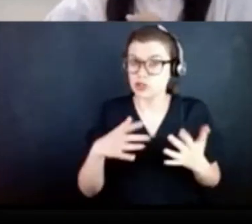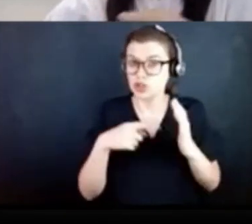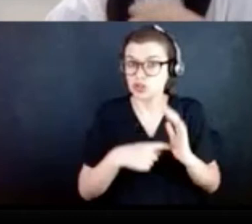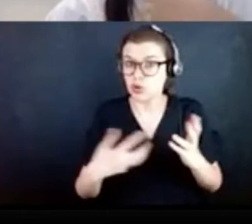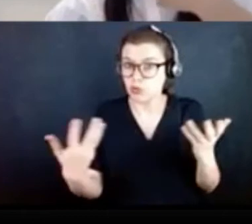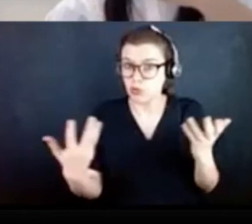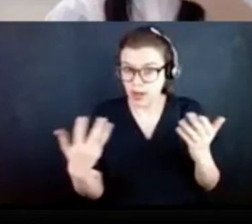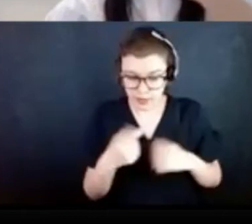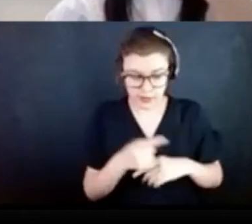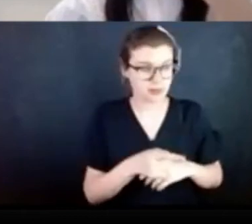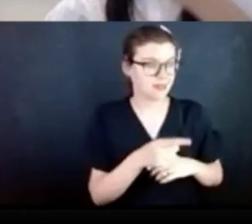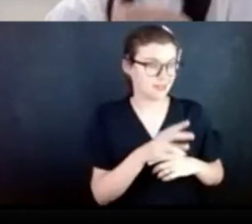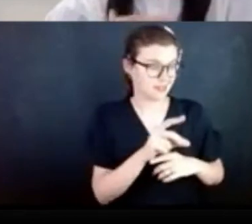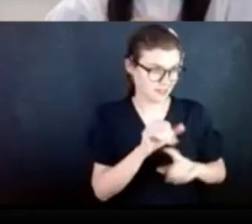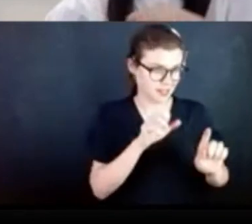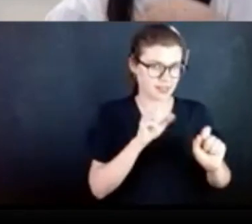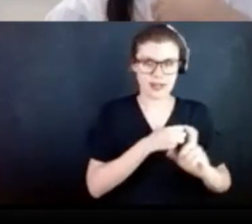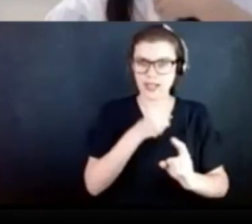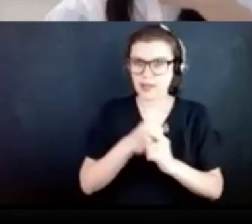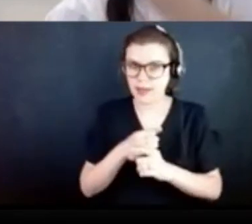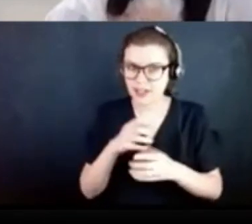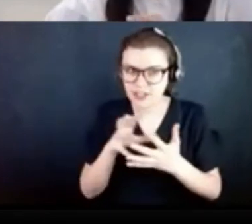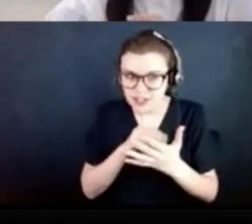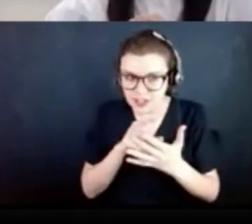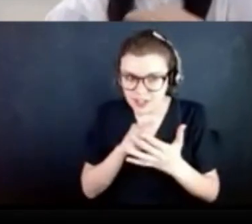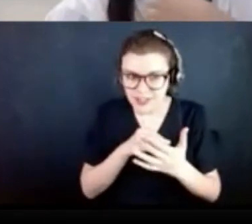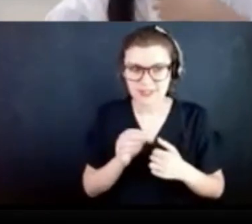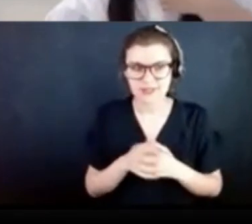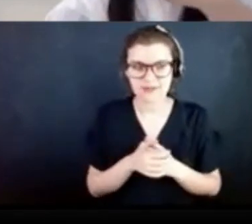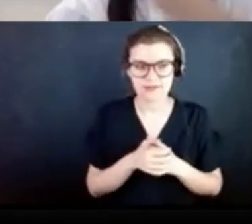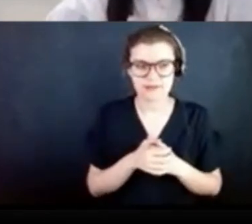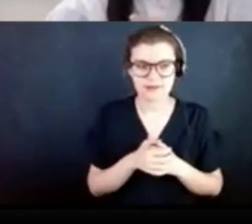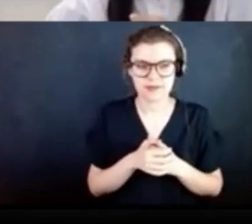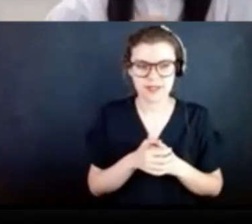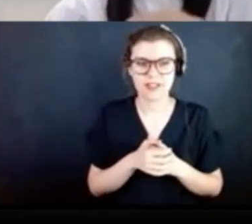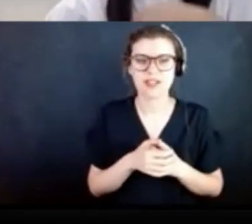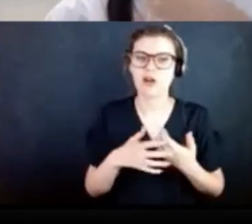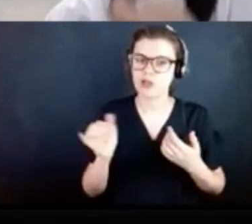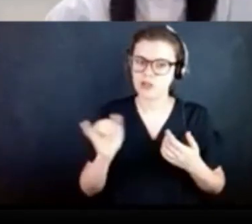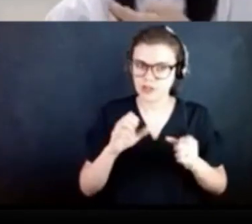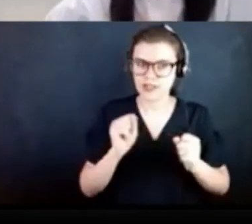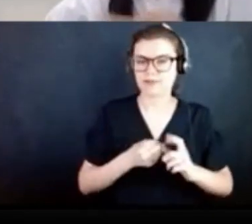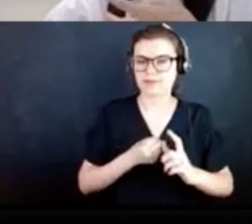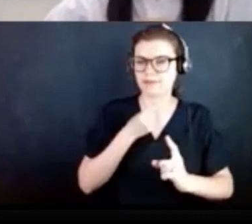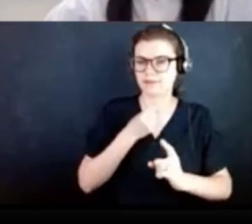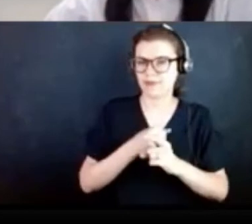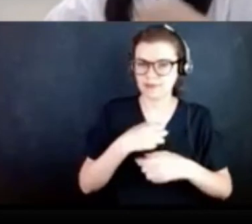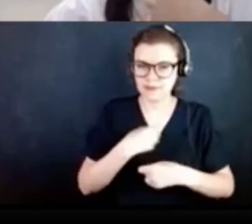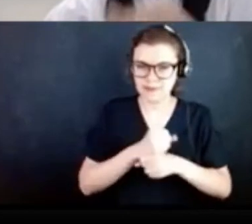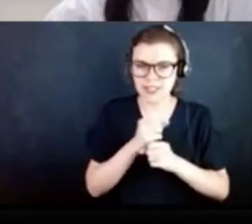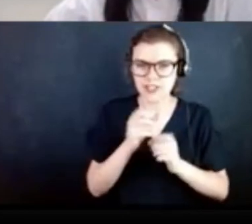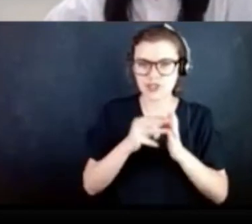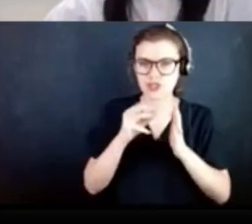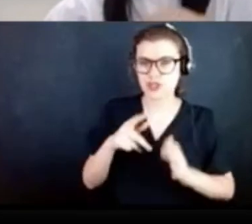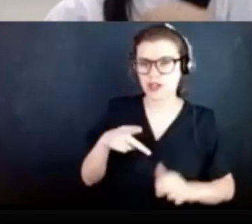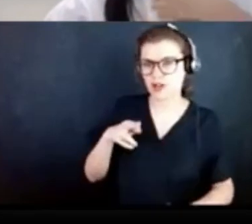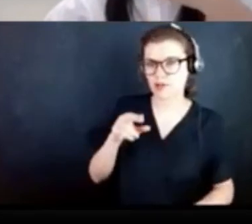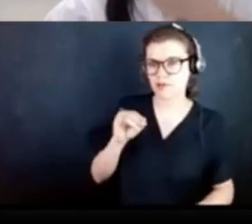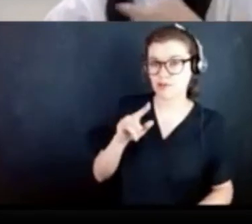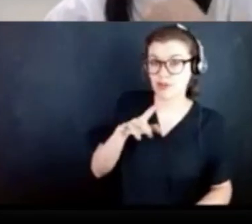on learning, recommended creating student profiles and the clusters. And based on such profiles and